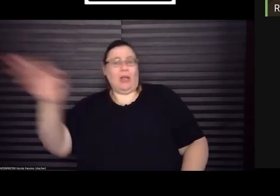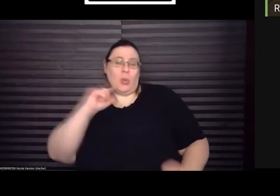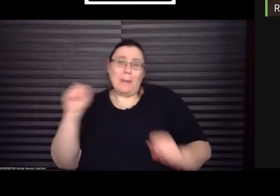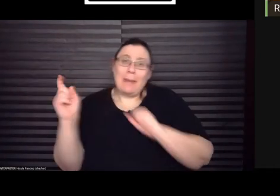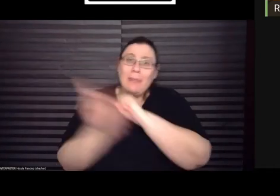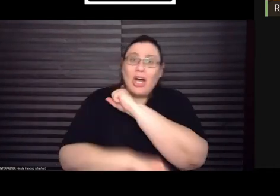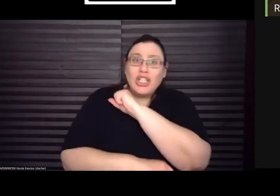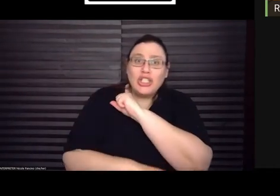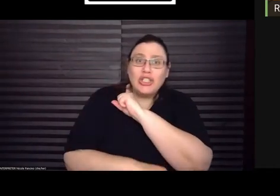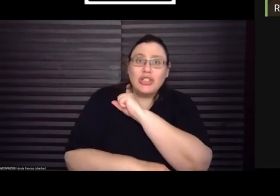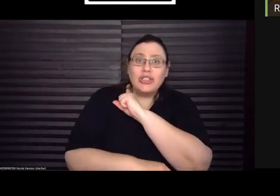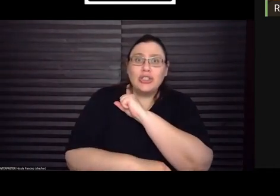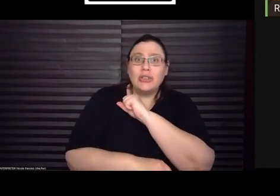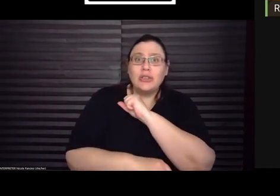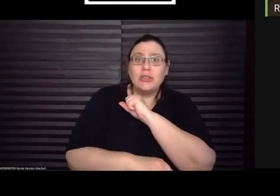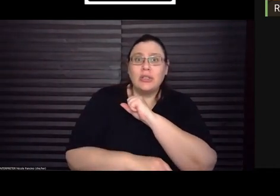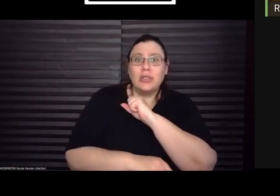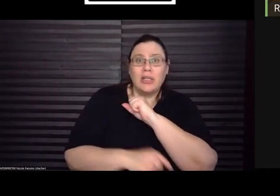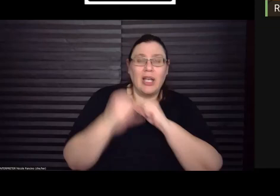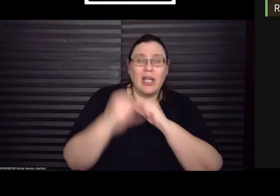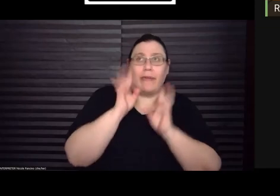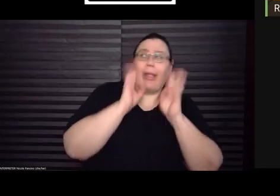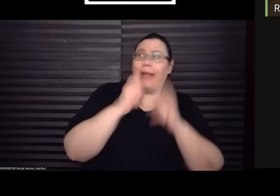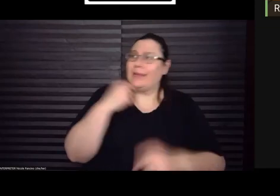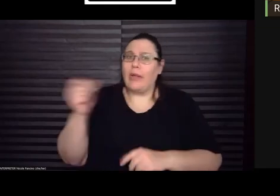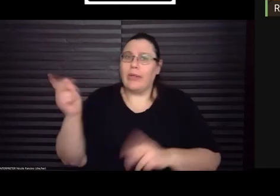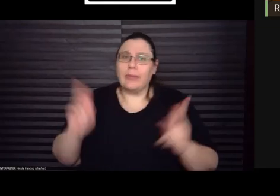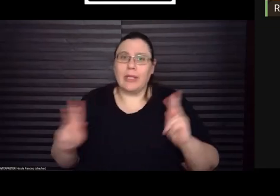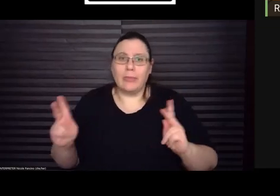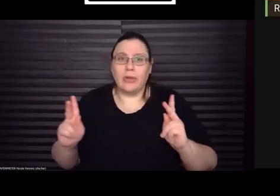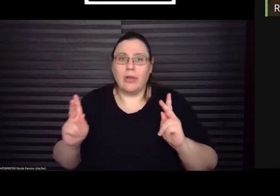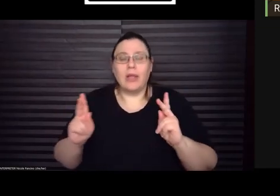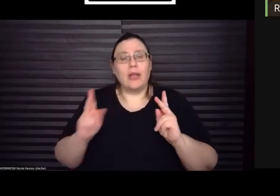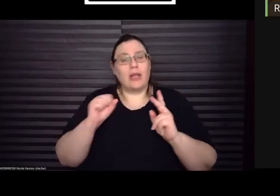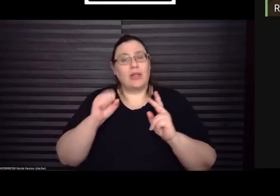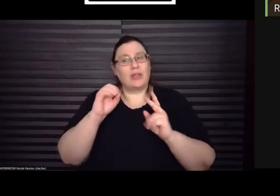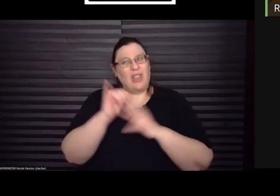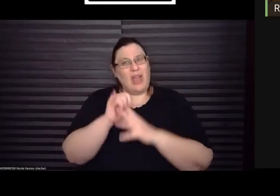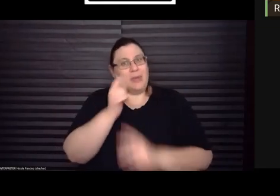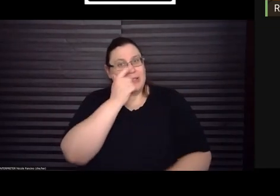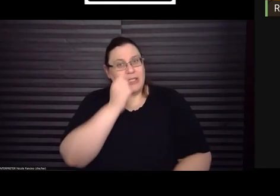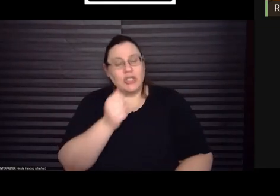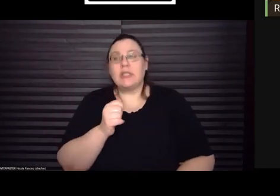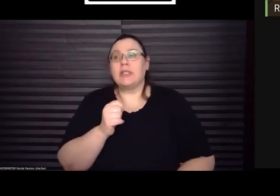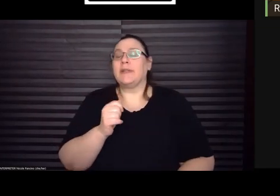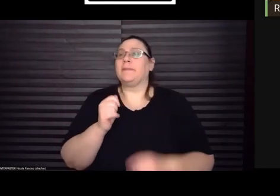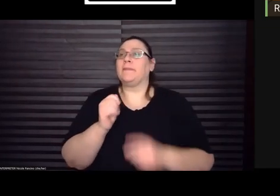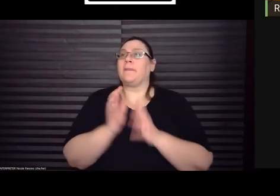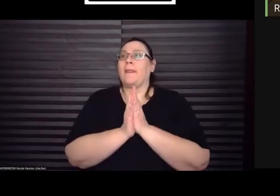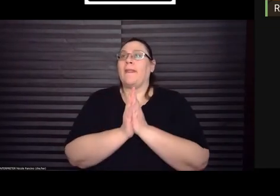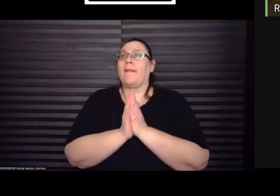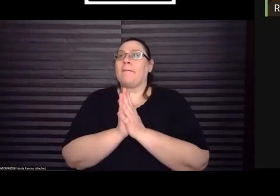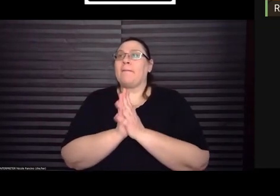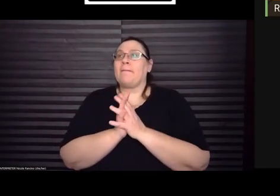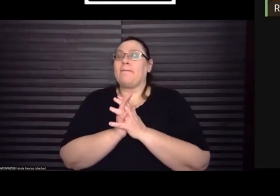know, and then telling them to other people. So that was kind of interesting. And then, you